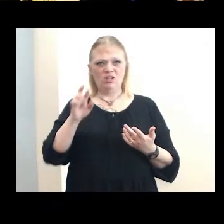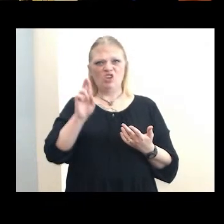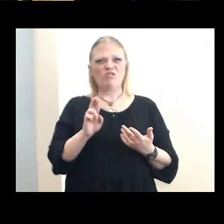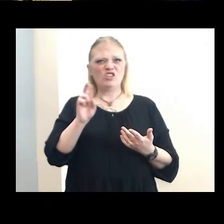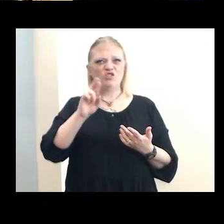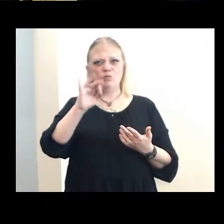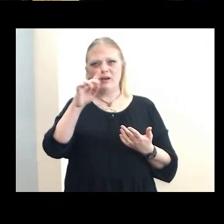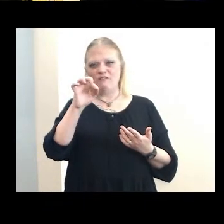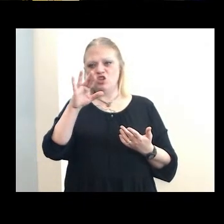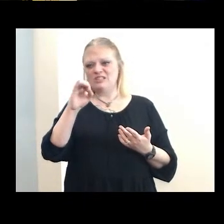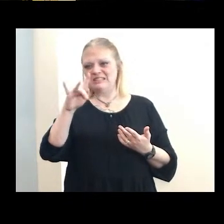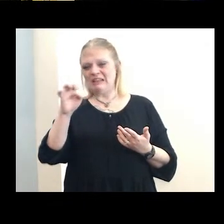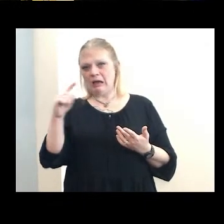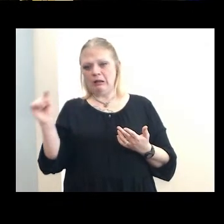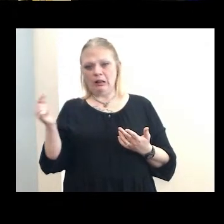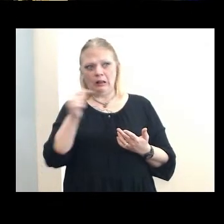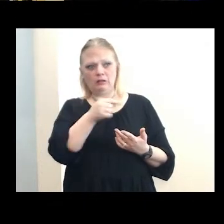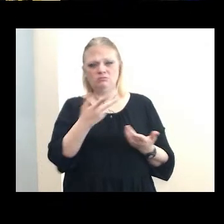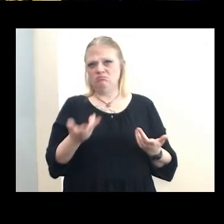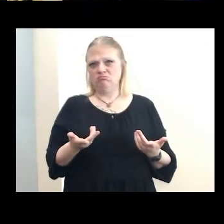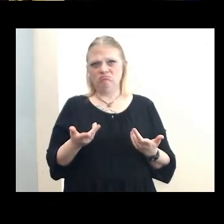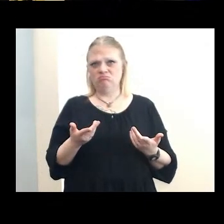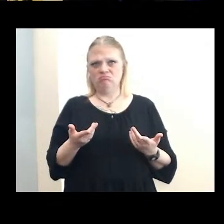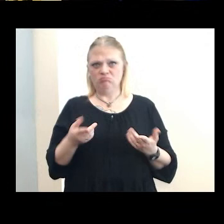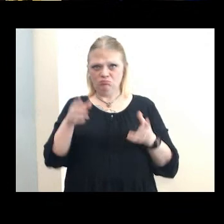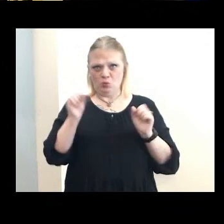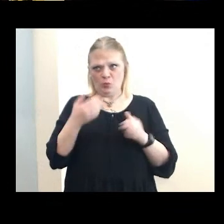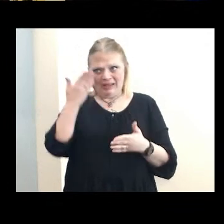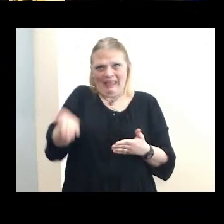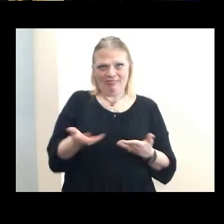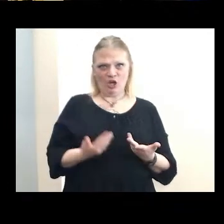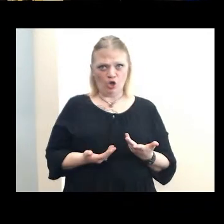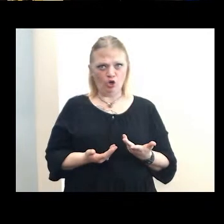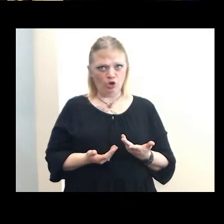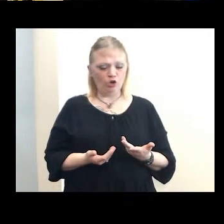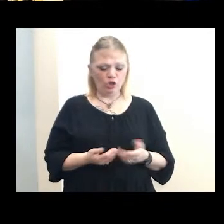on the other side of the city of Buffalo, but still, you can get there.